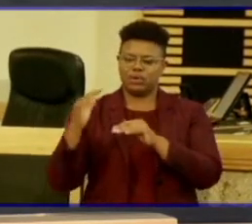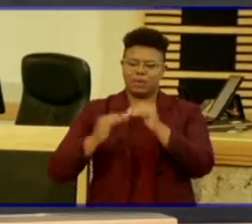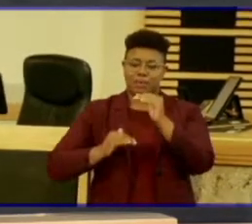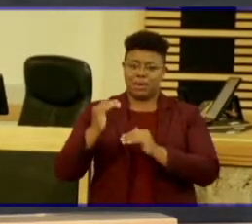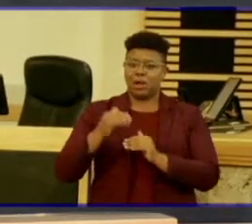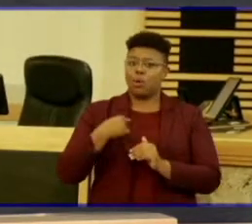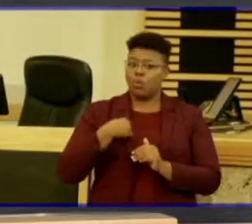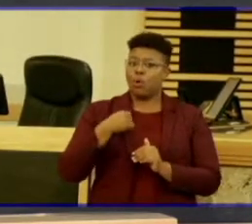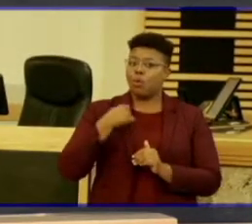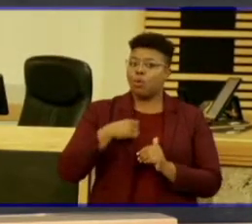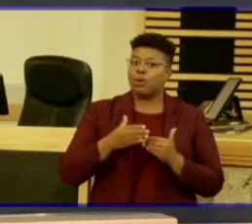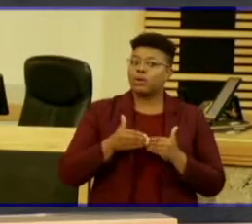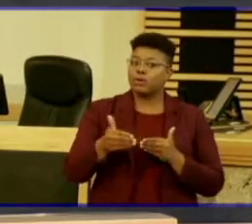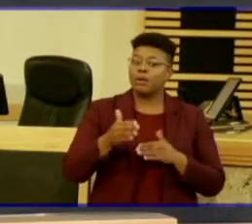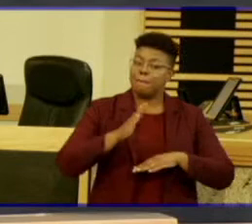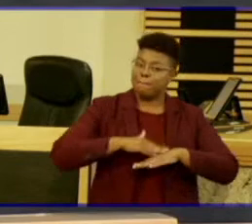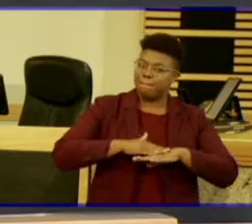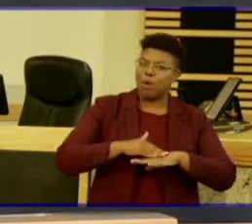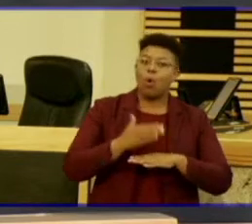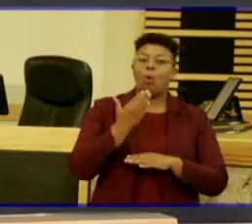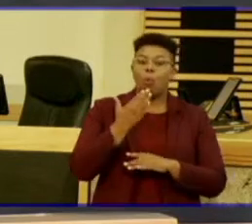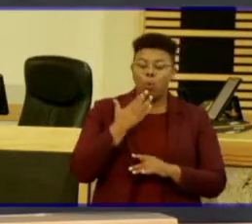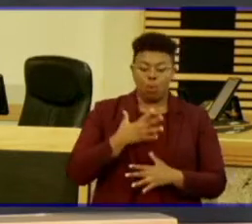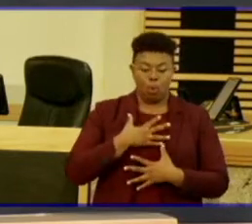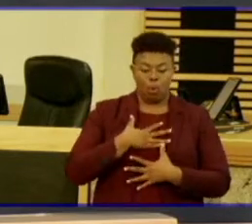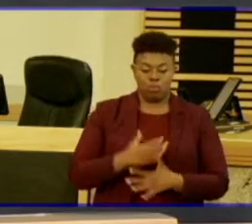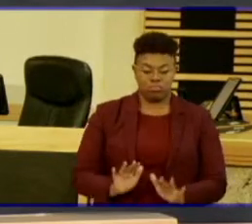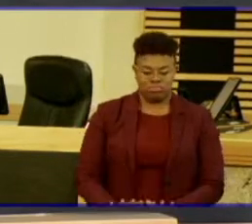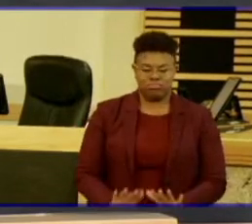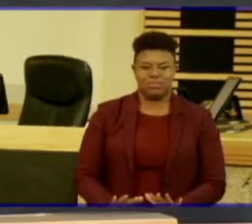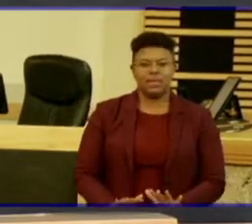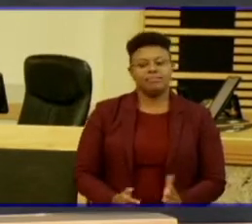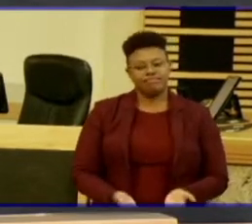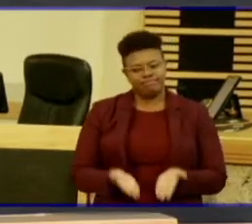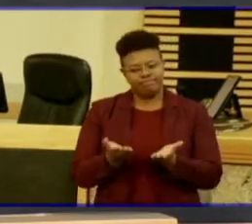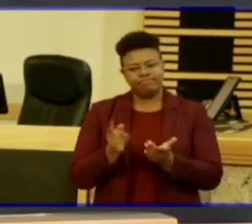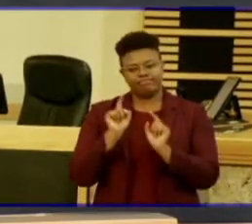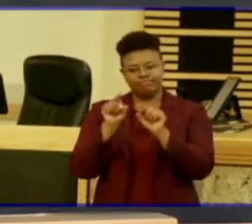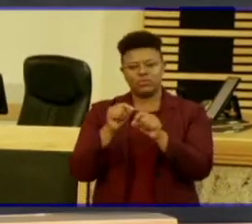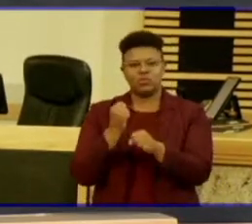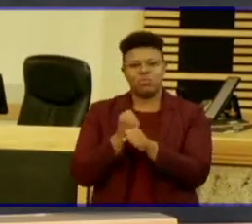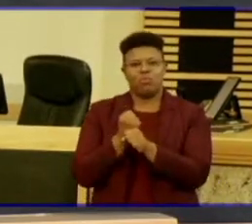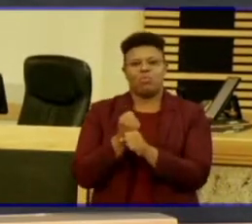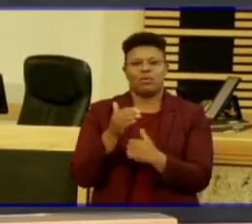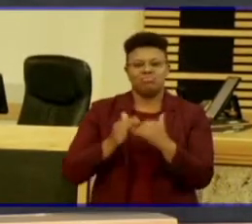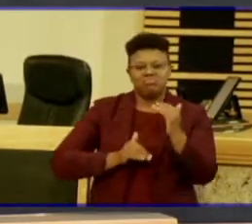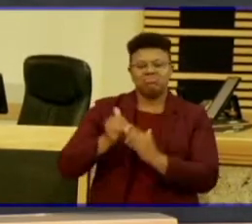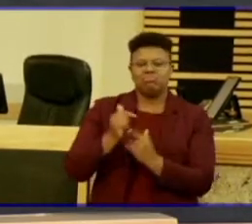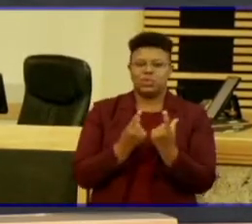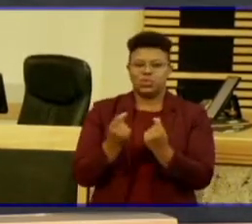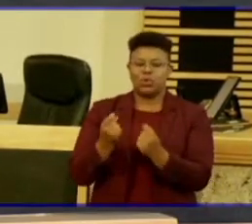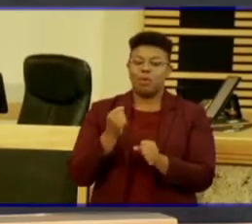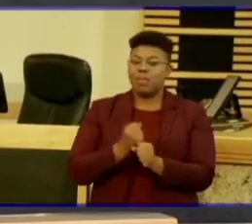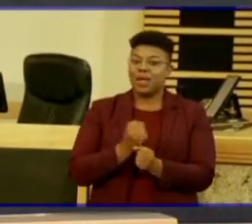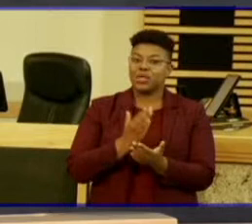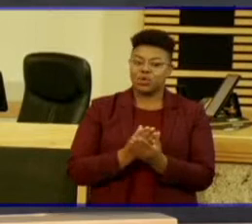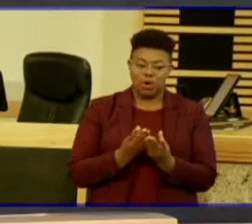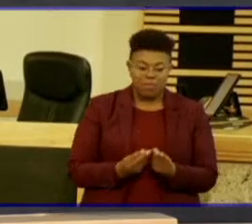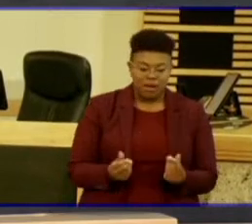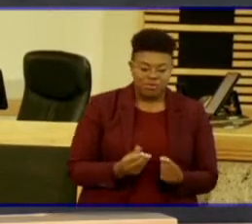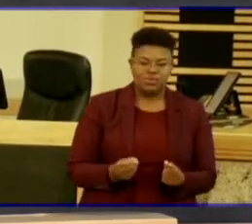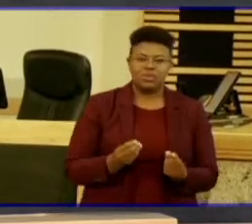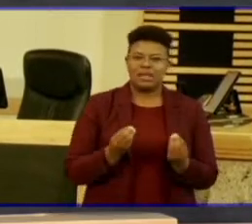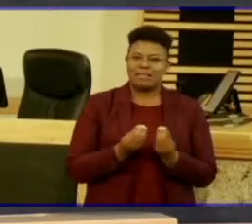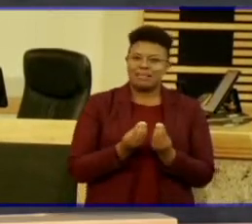increasing local content and adherence to our local economic development framework by ensuring that construction material